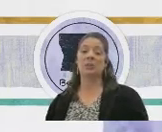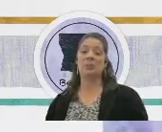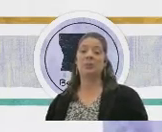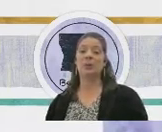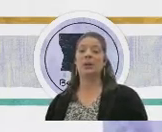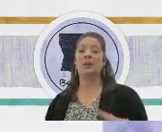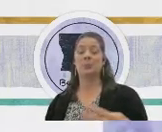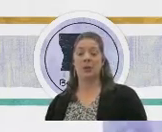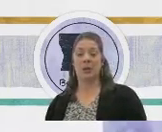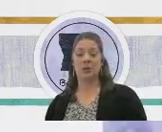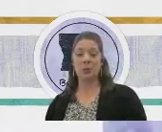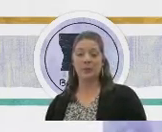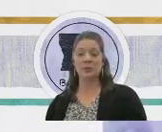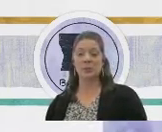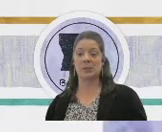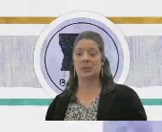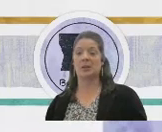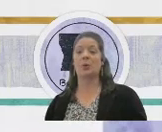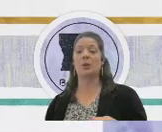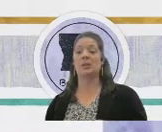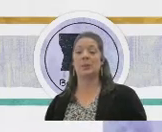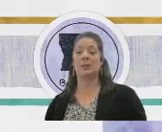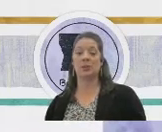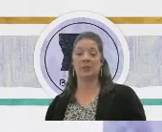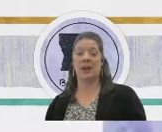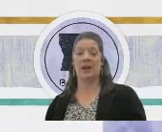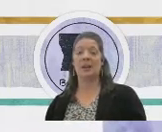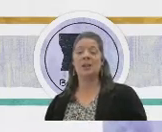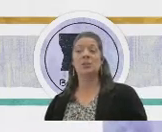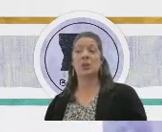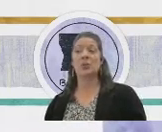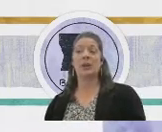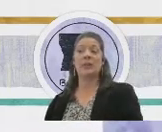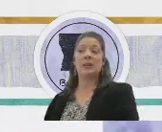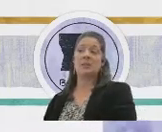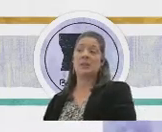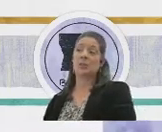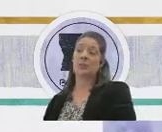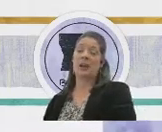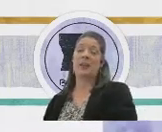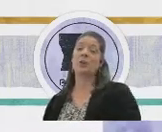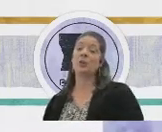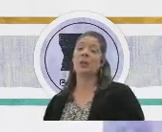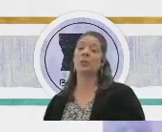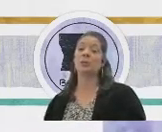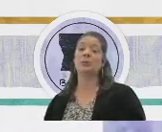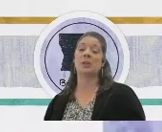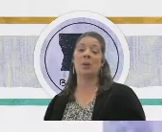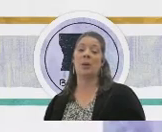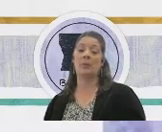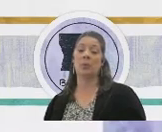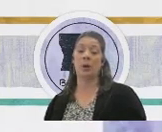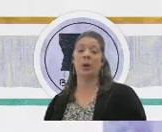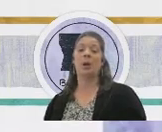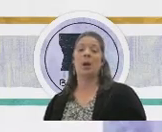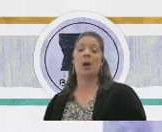educator is going to be employed in the pre-K to 12 school system or needs to be certified, so if they need to be certified, that could include some